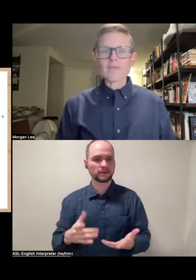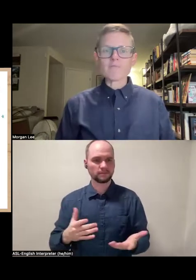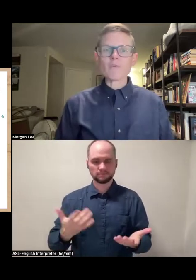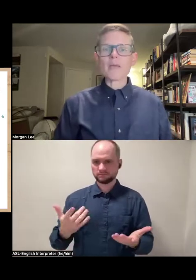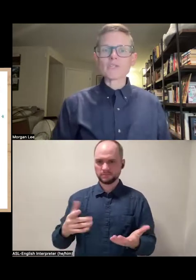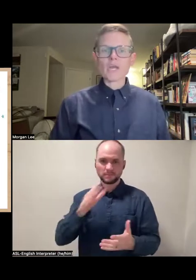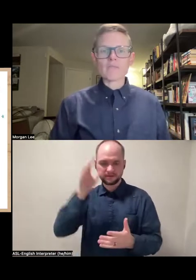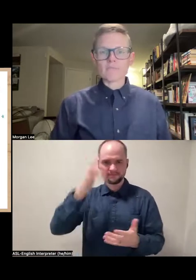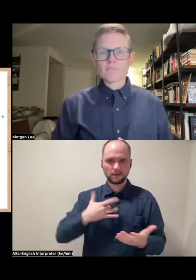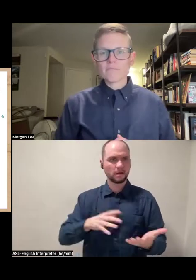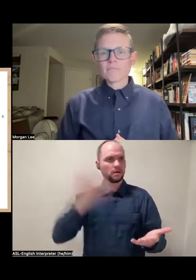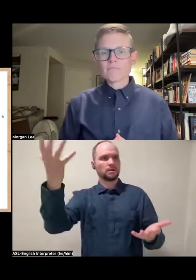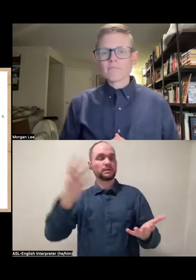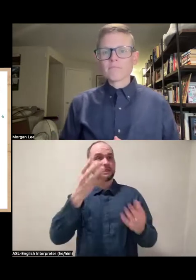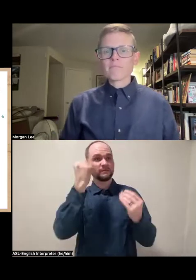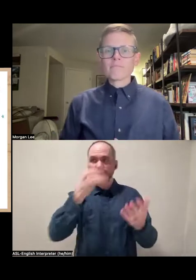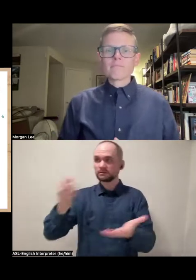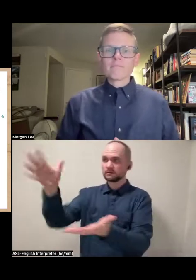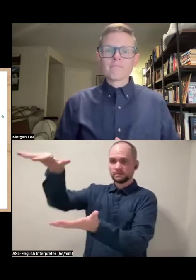being given information.